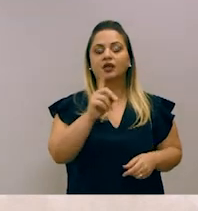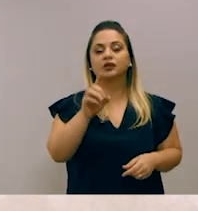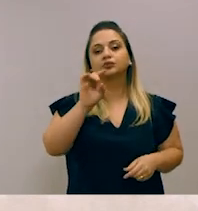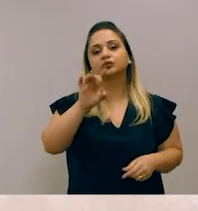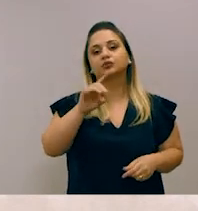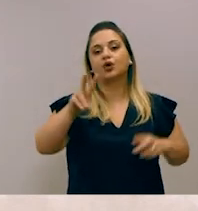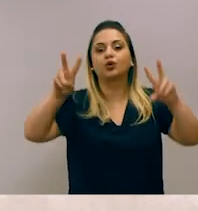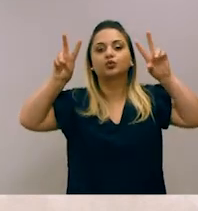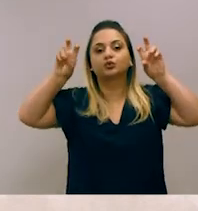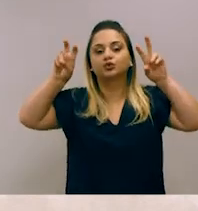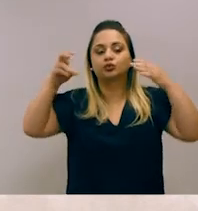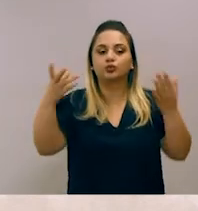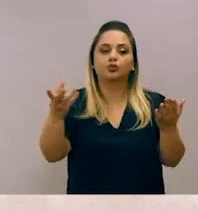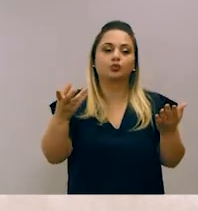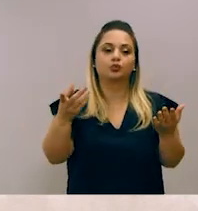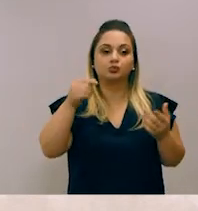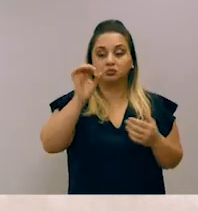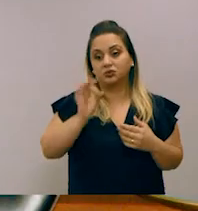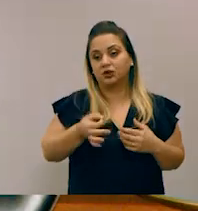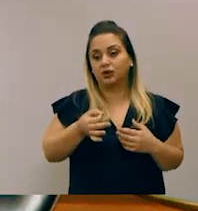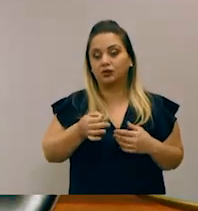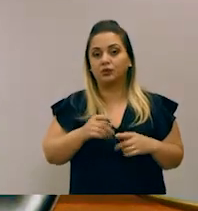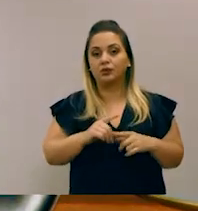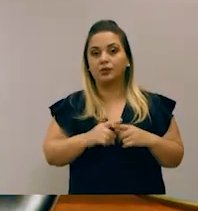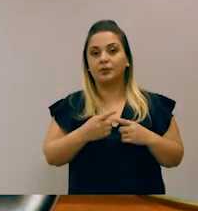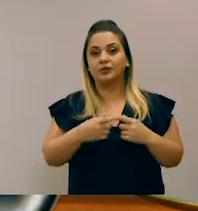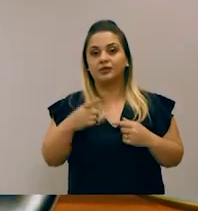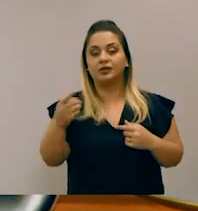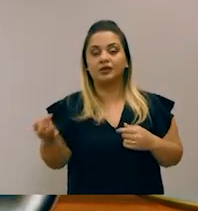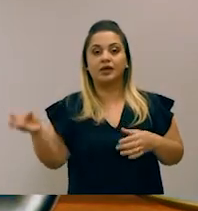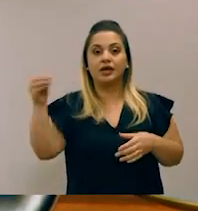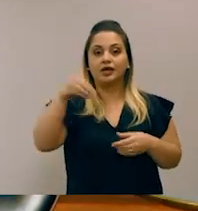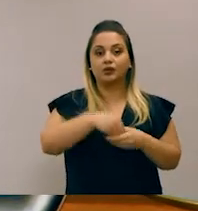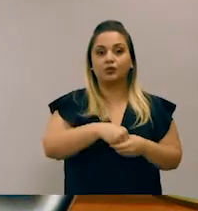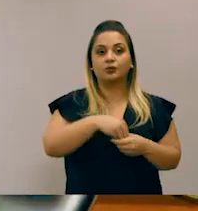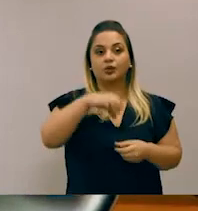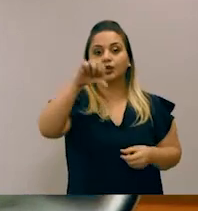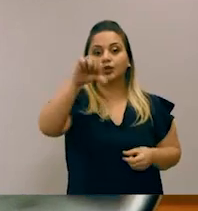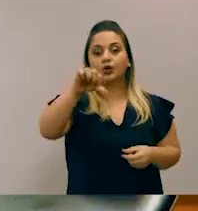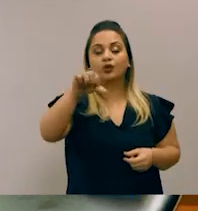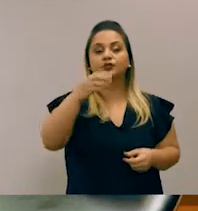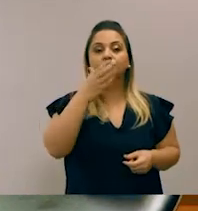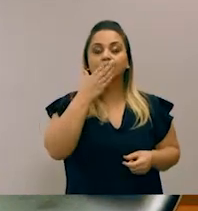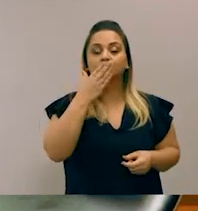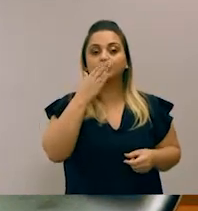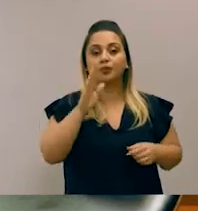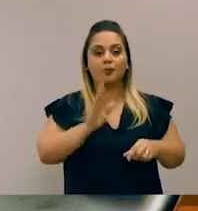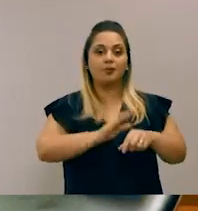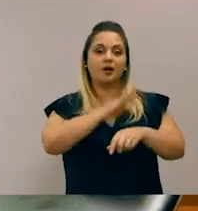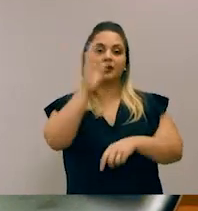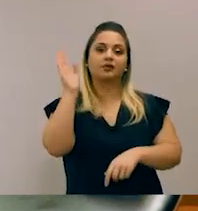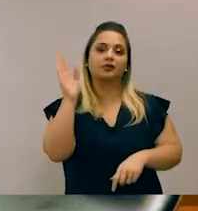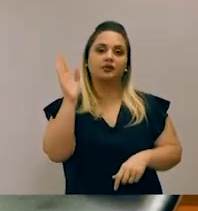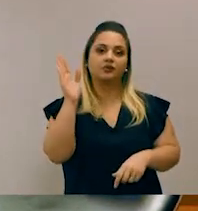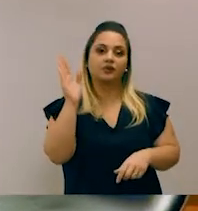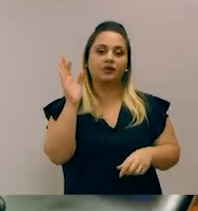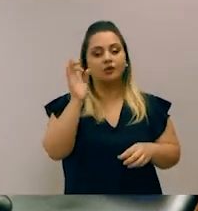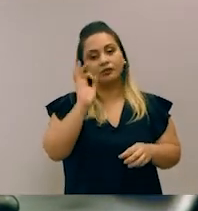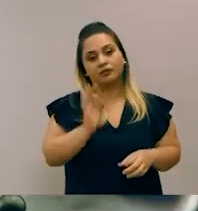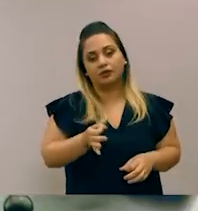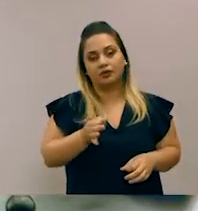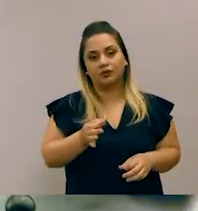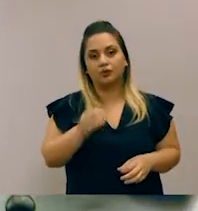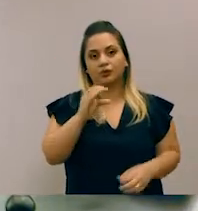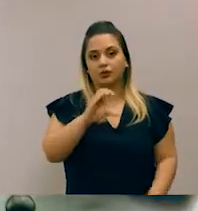returns not only the most probable type, it returns, in fact, 9 most probable